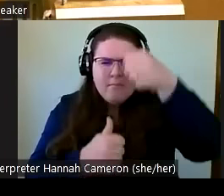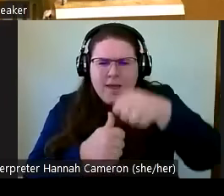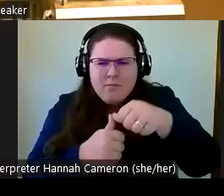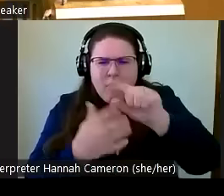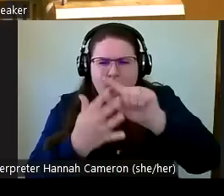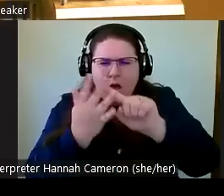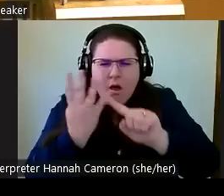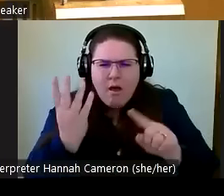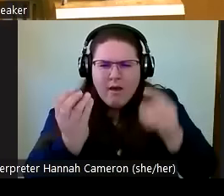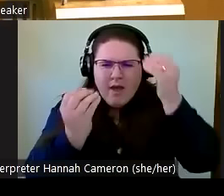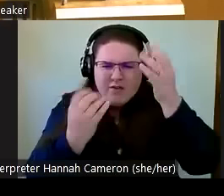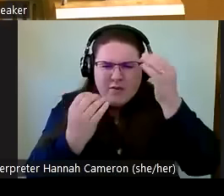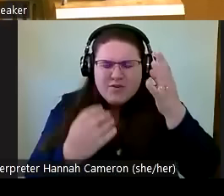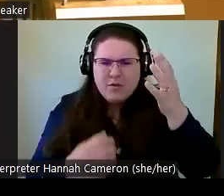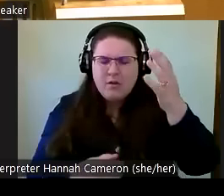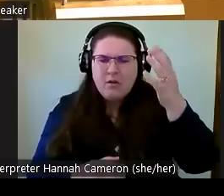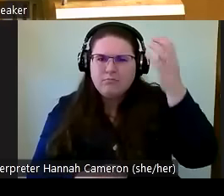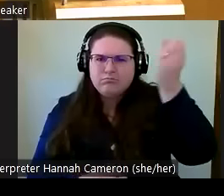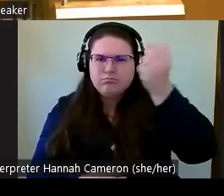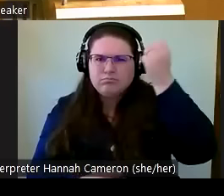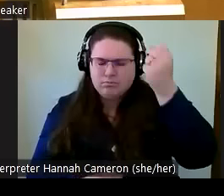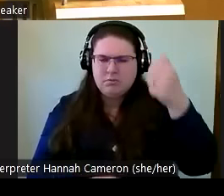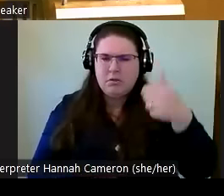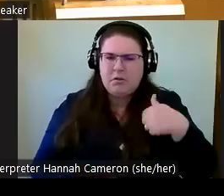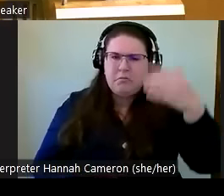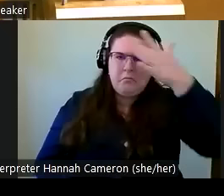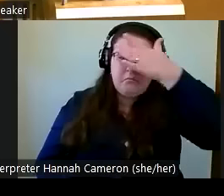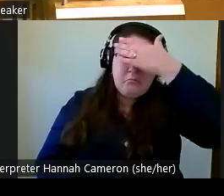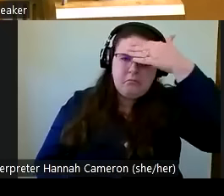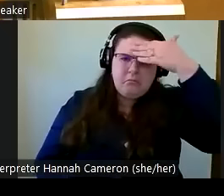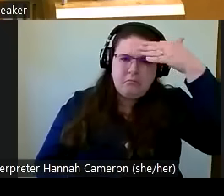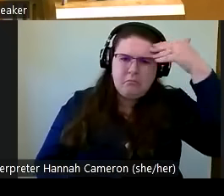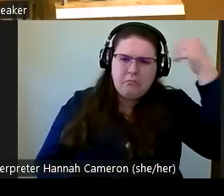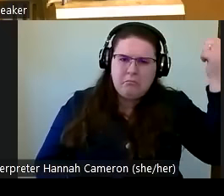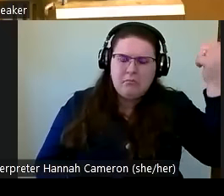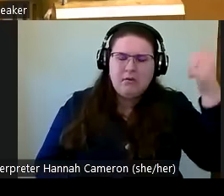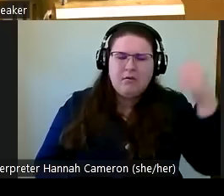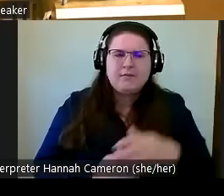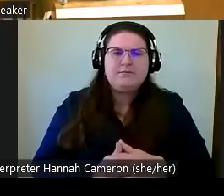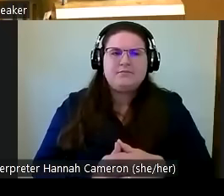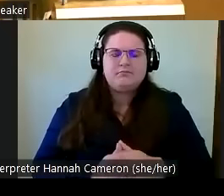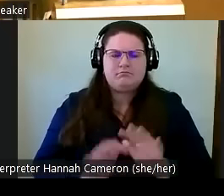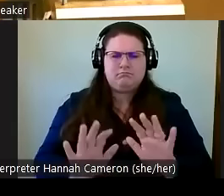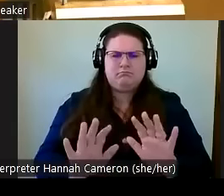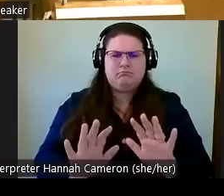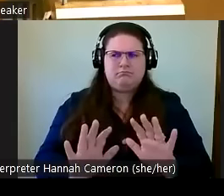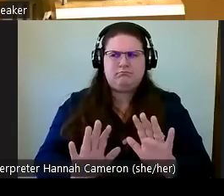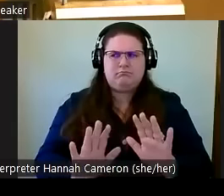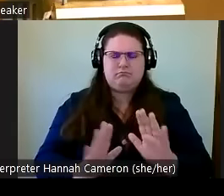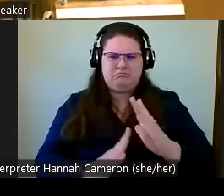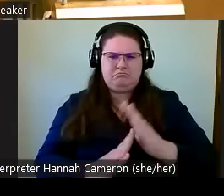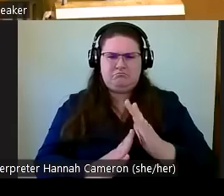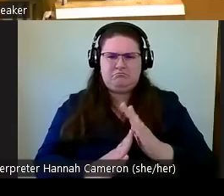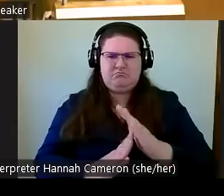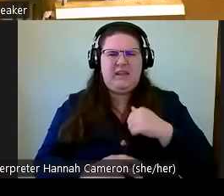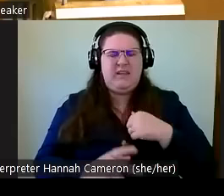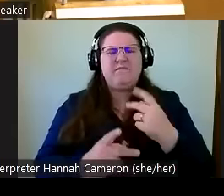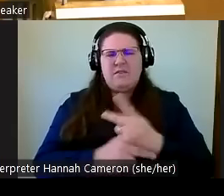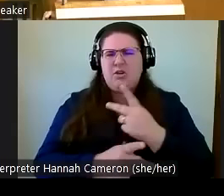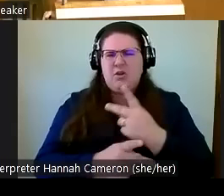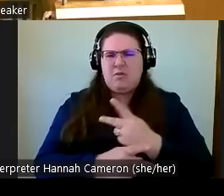that I hadn't. And it then became necessary to try to figure out what was going on.